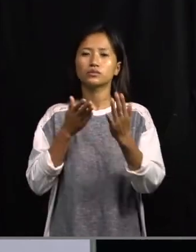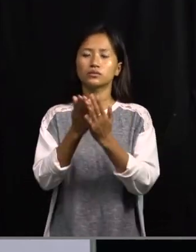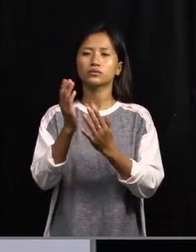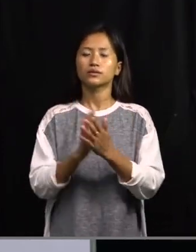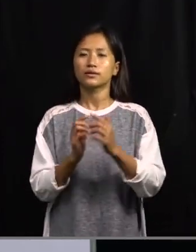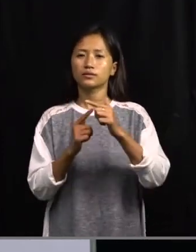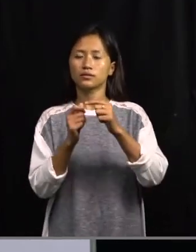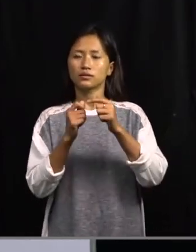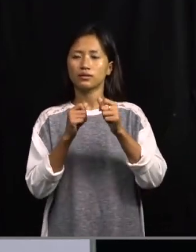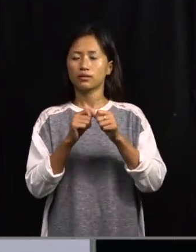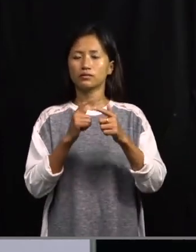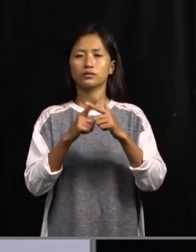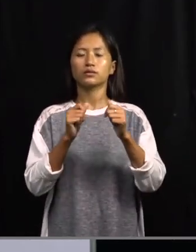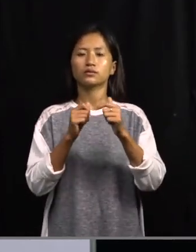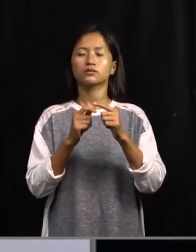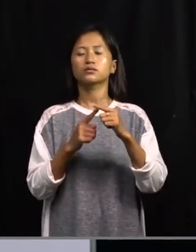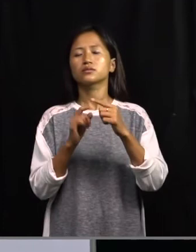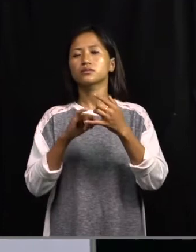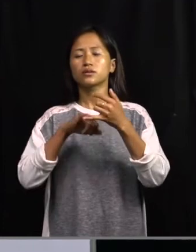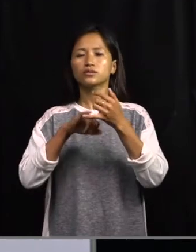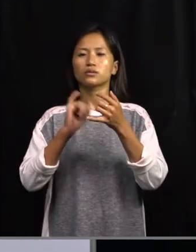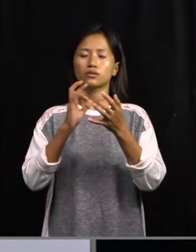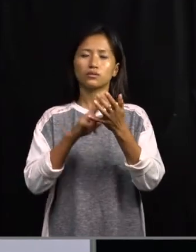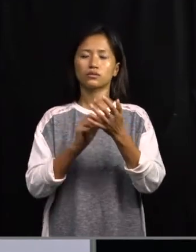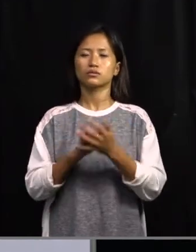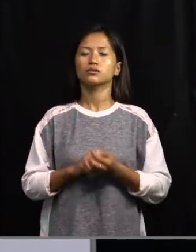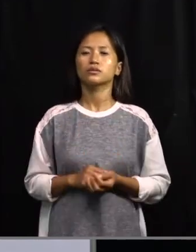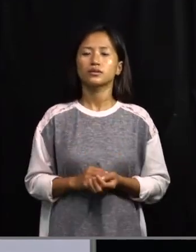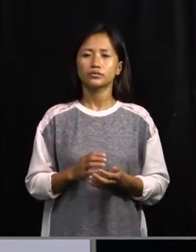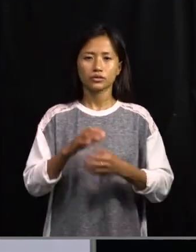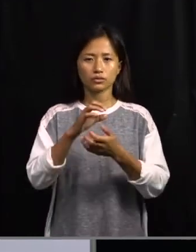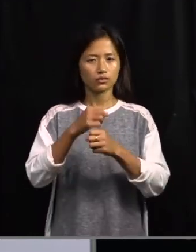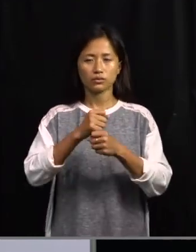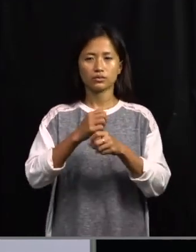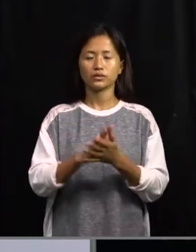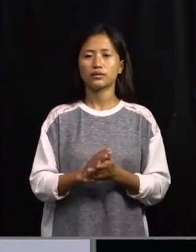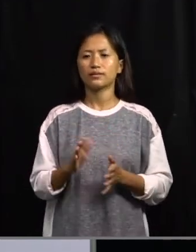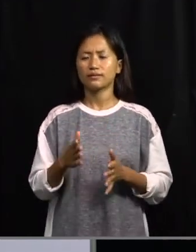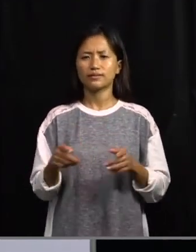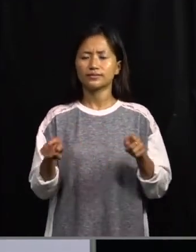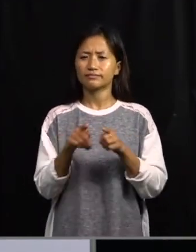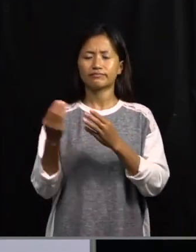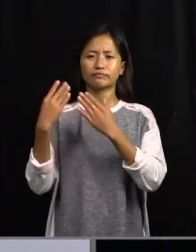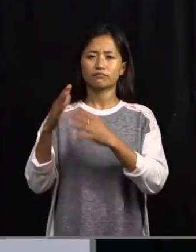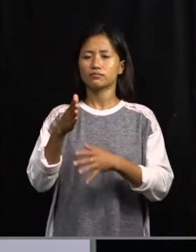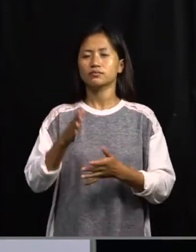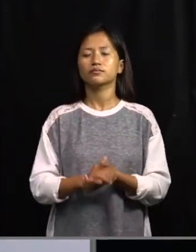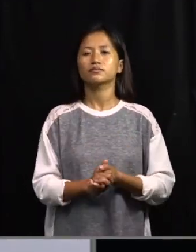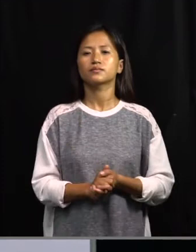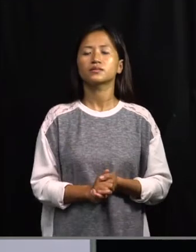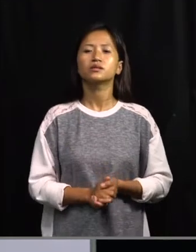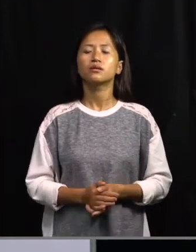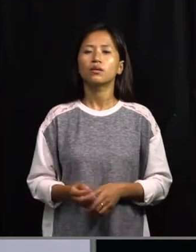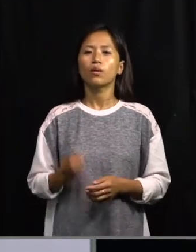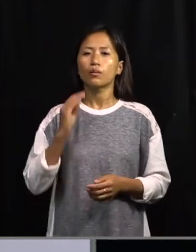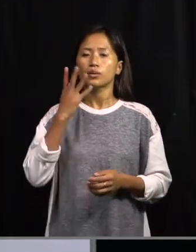receives taxation from the people, they don't create any liability. No burden is created. At the same time, when